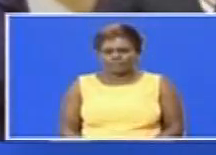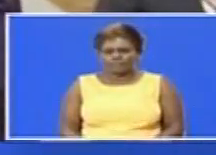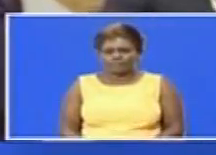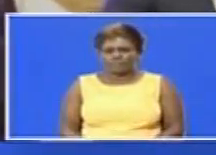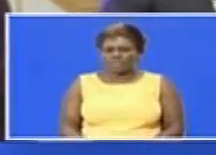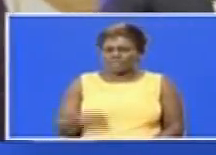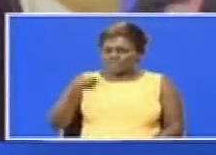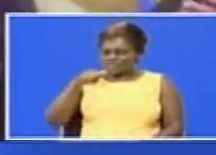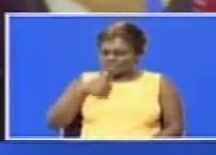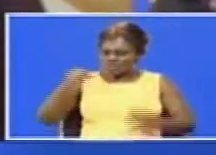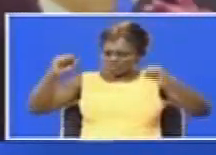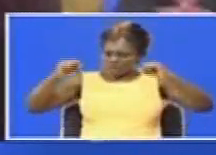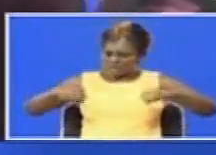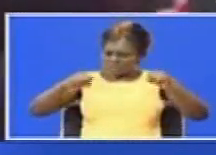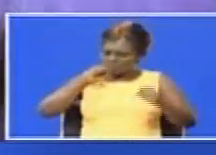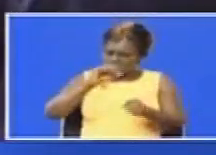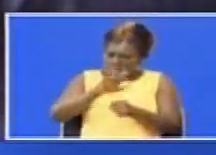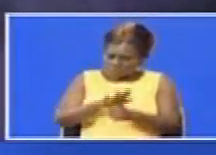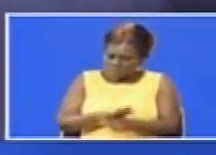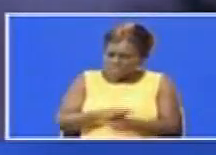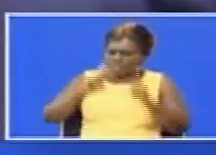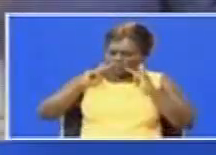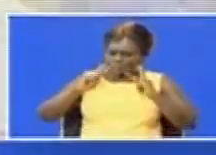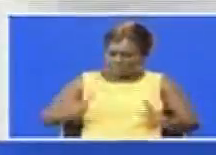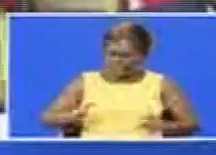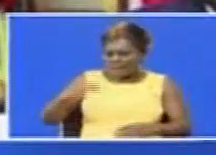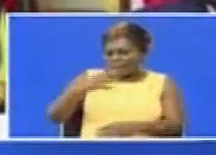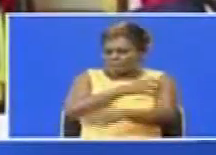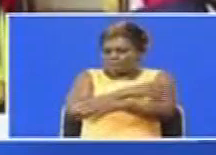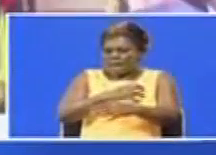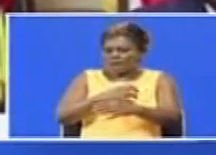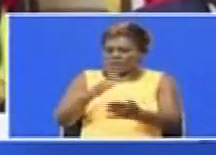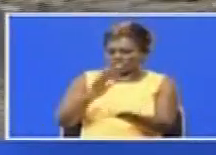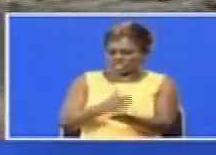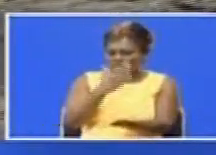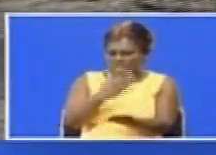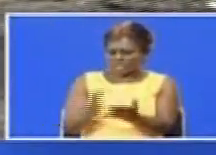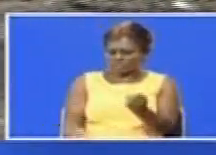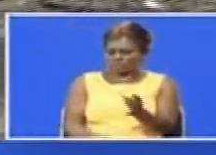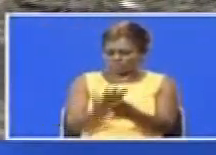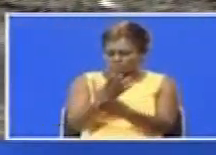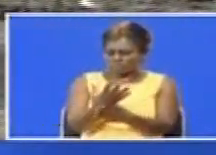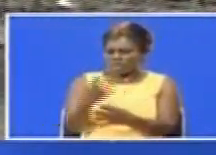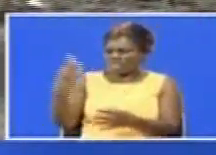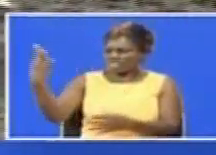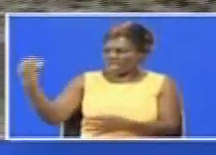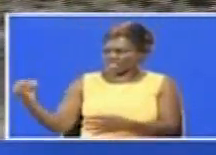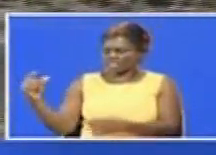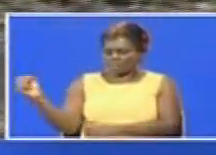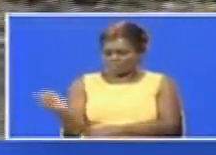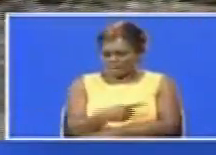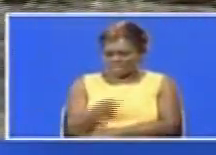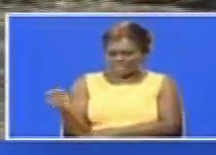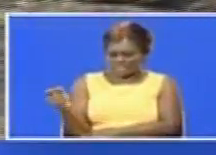The new deal that promises peace through power sharing states that a transitional government would be created for a period of 30 months followed by